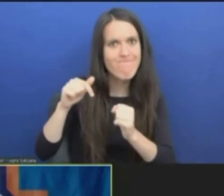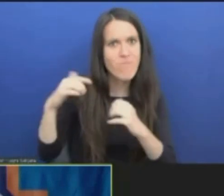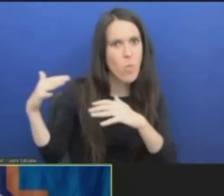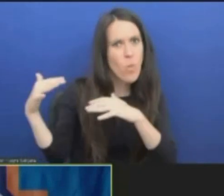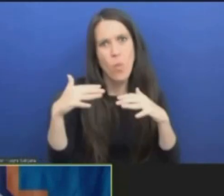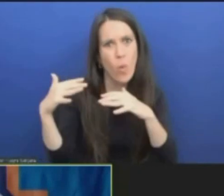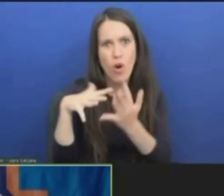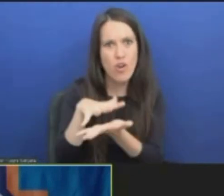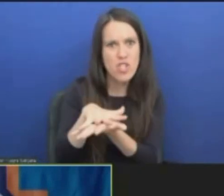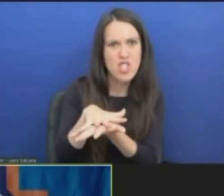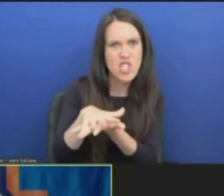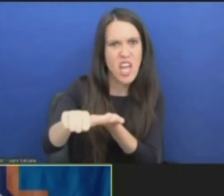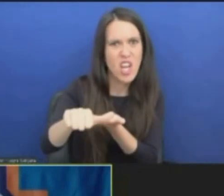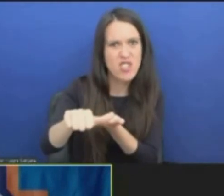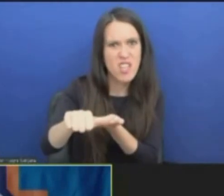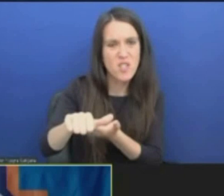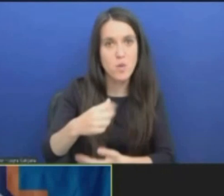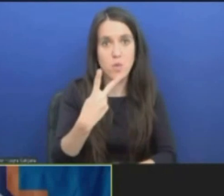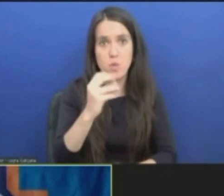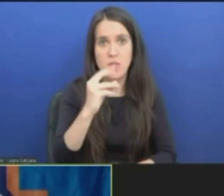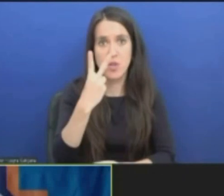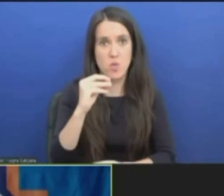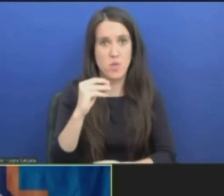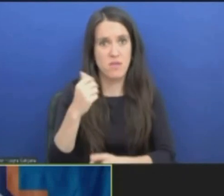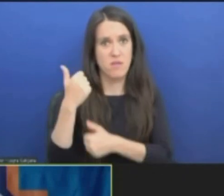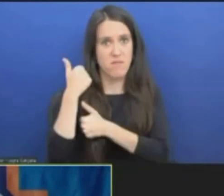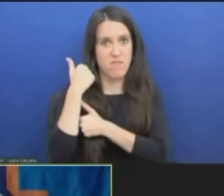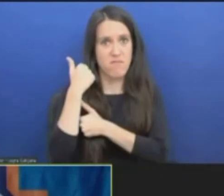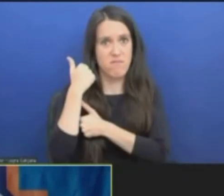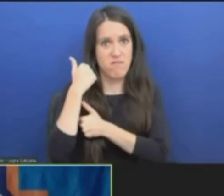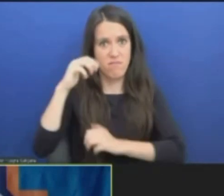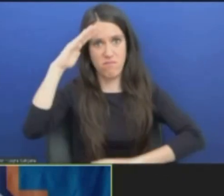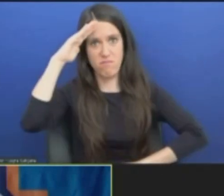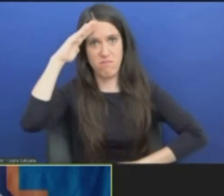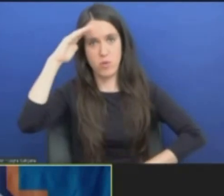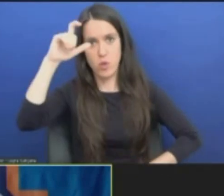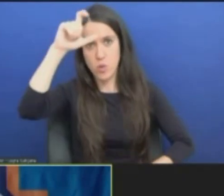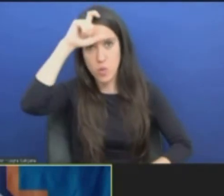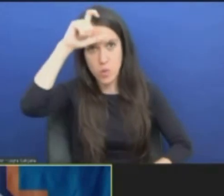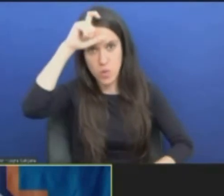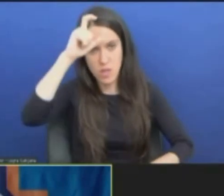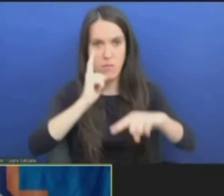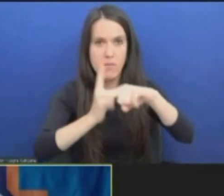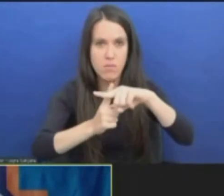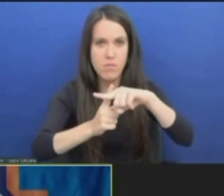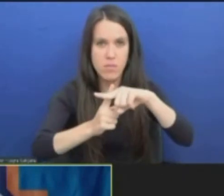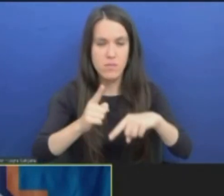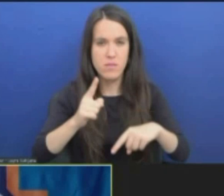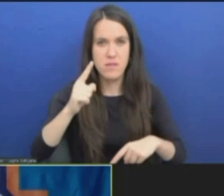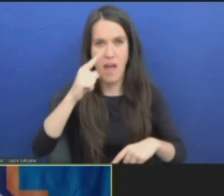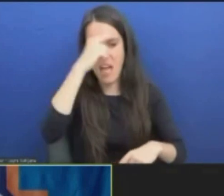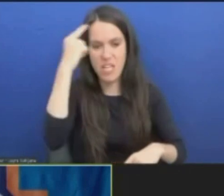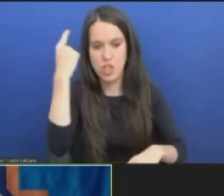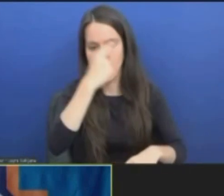war which was launched in 2020 by the armed forces of the of Turkey and Azerbaijan against the indigenous people of